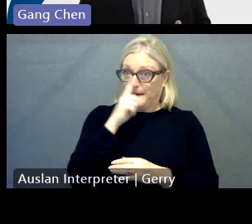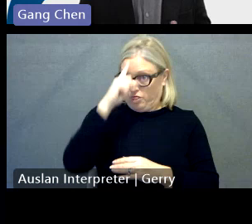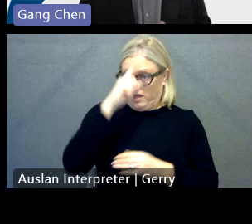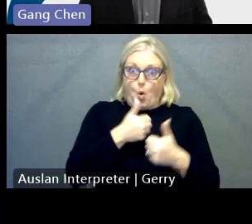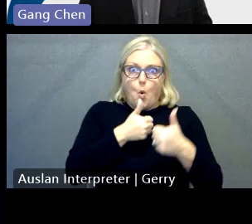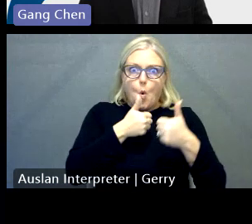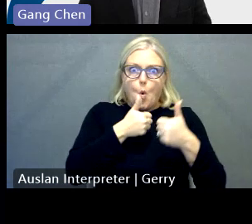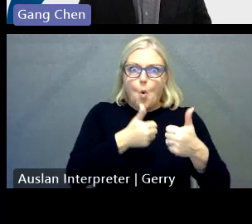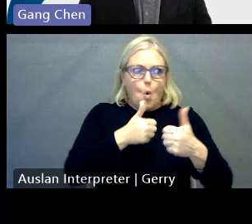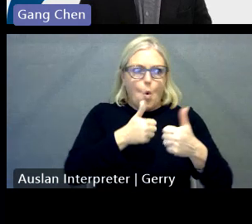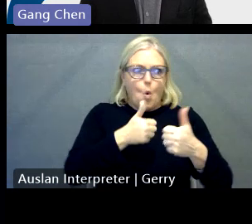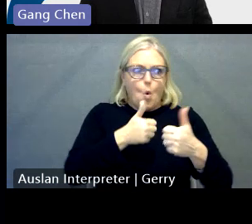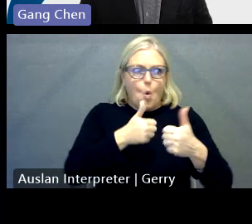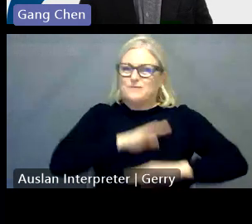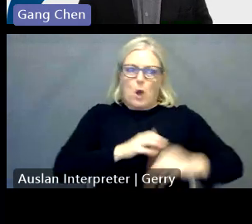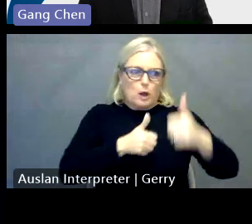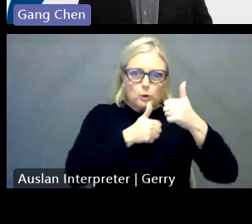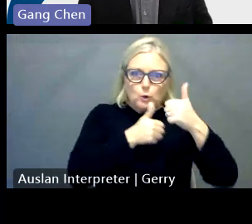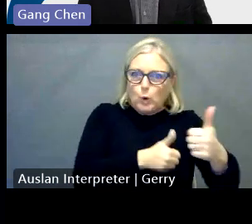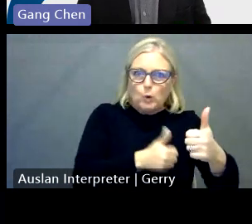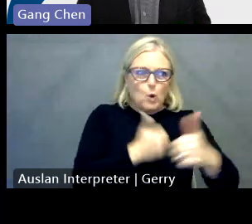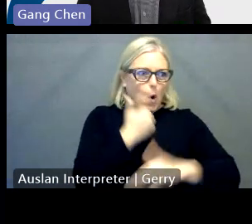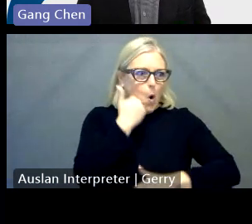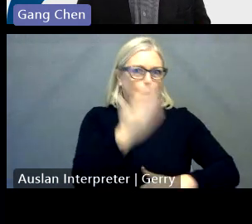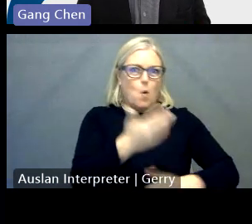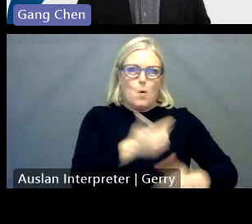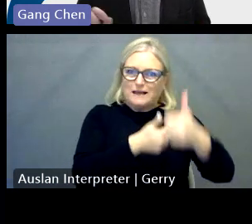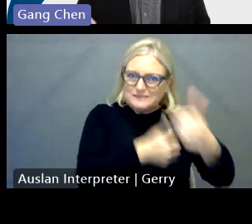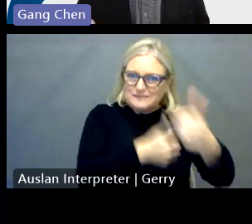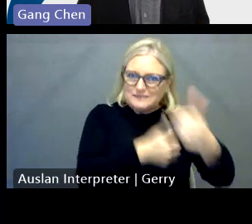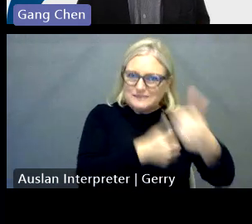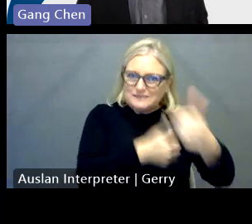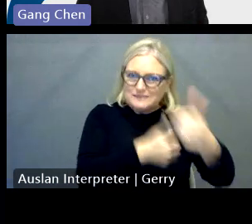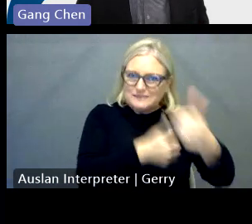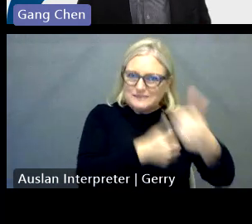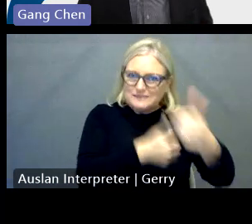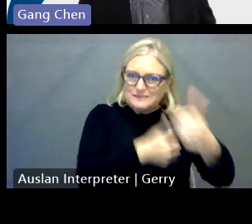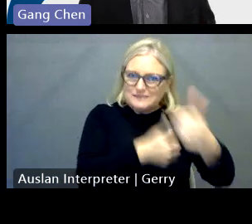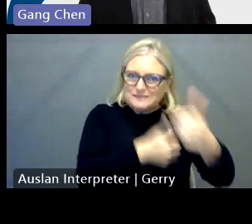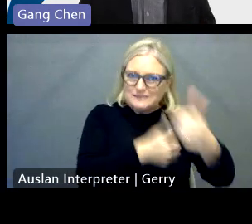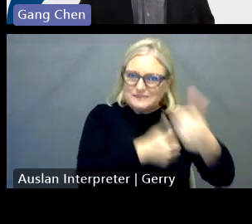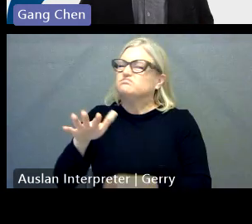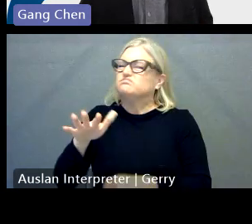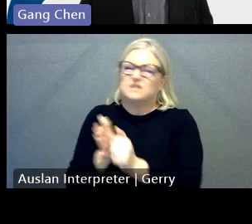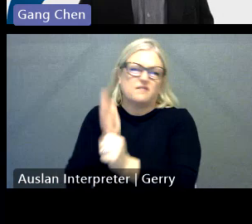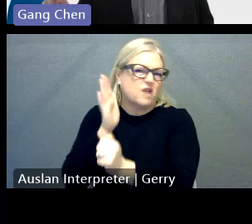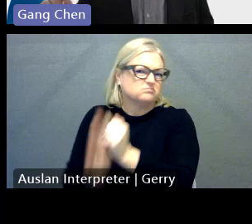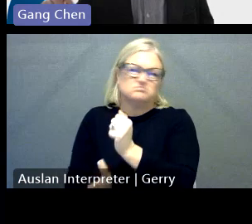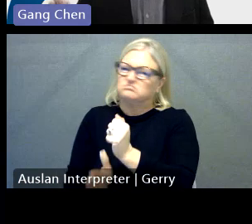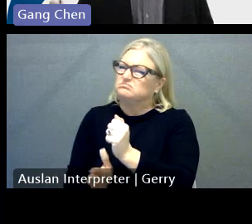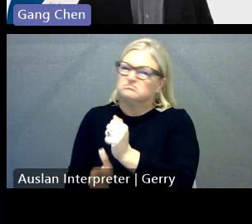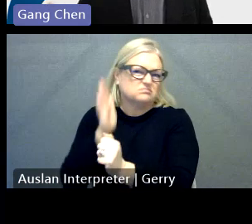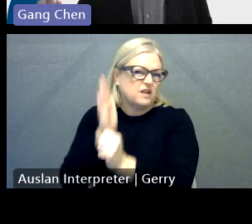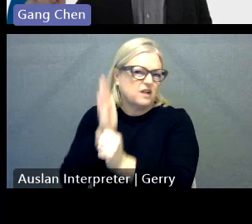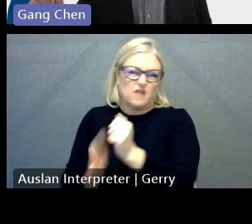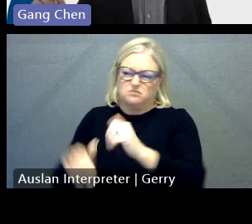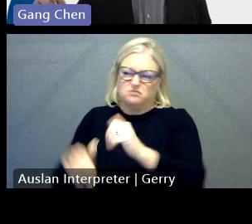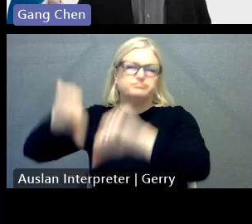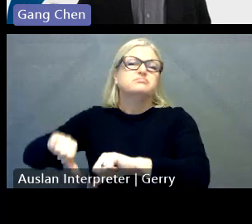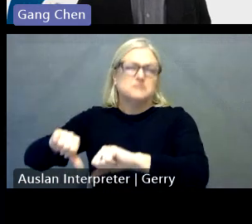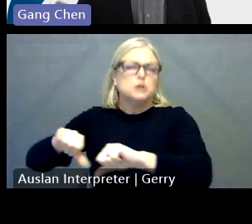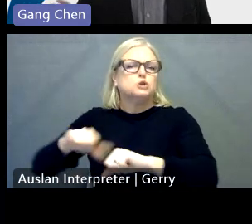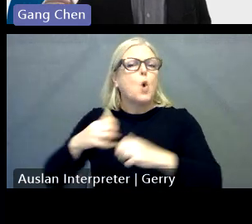lot of feedback from people with disability. So at the end, we ended up with 5-level response scale on this table. To the right-hand side,